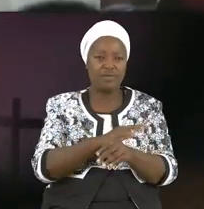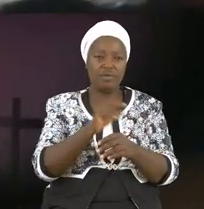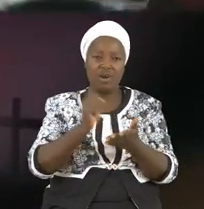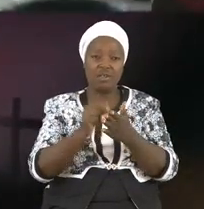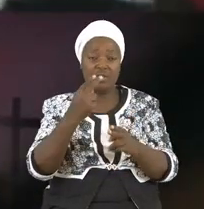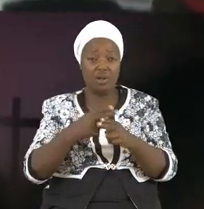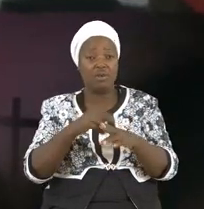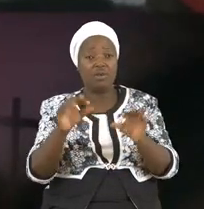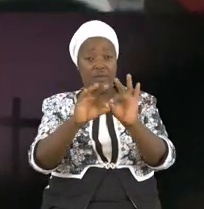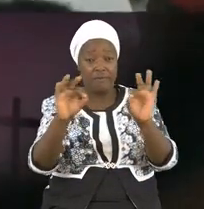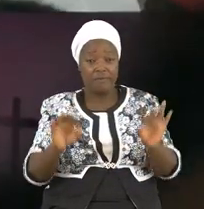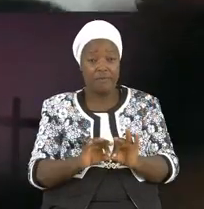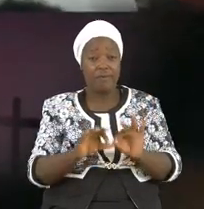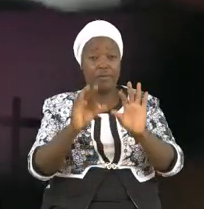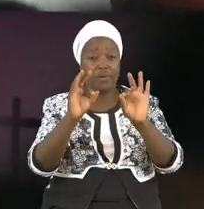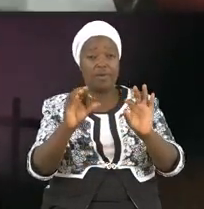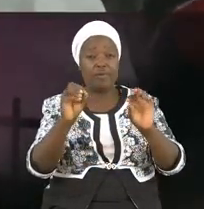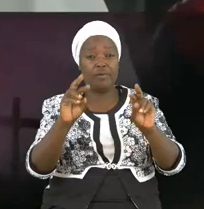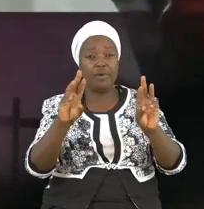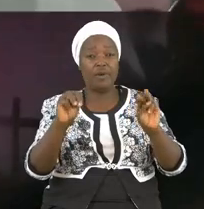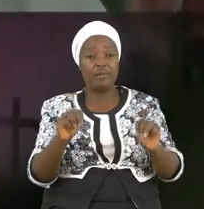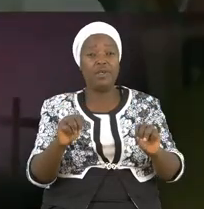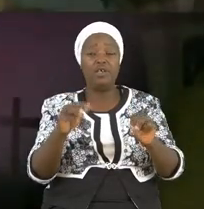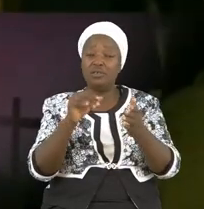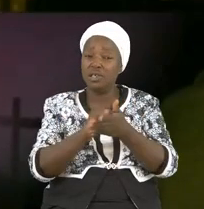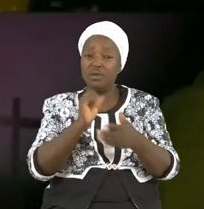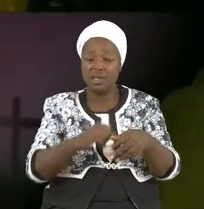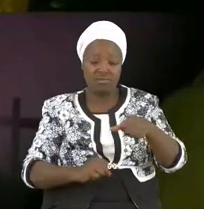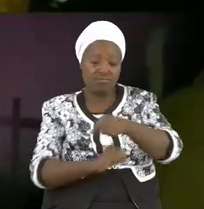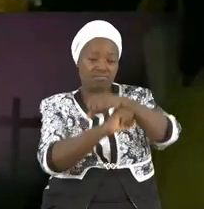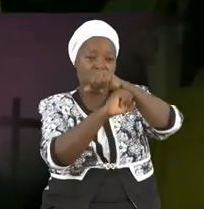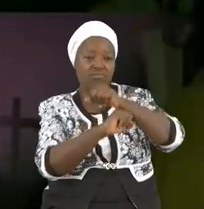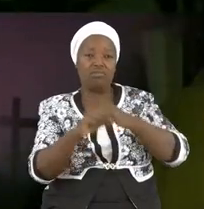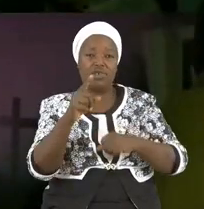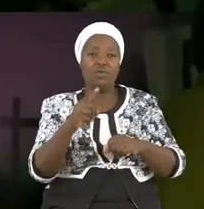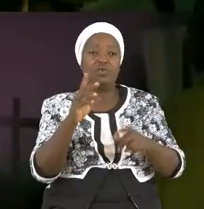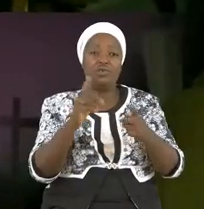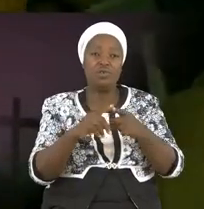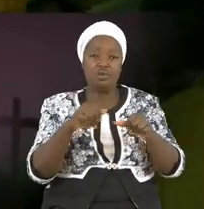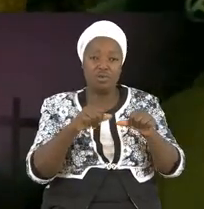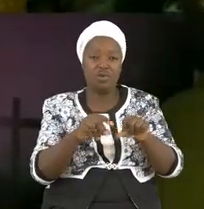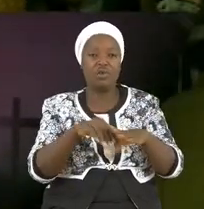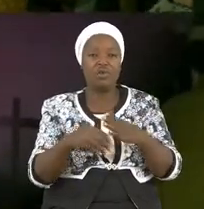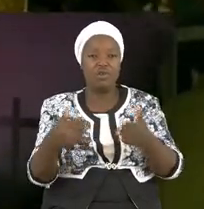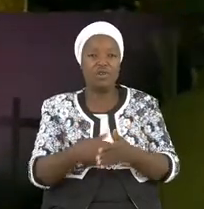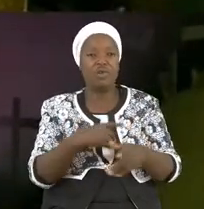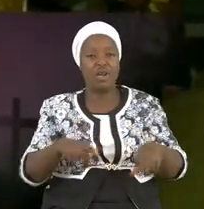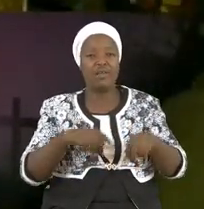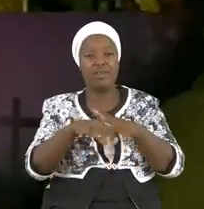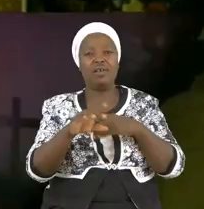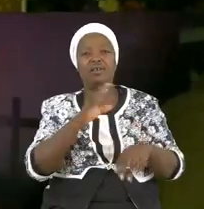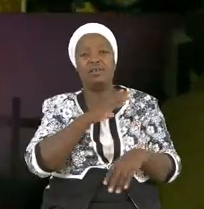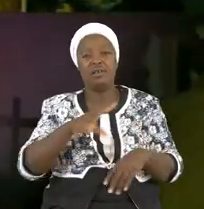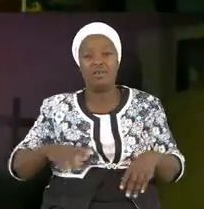you further in your new walk with Christ. Also, if you are listening via